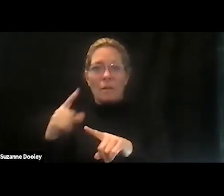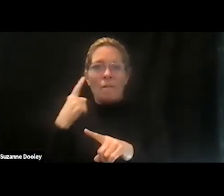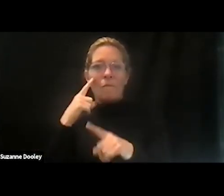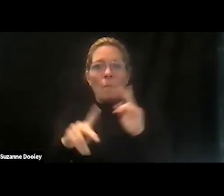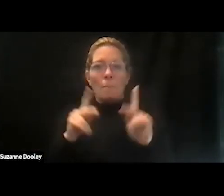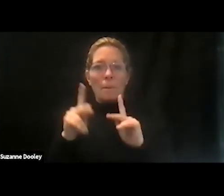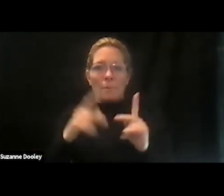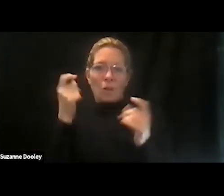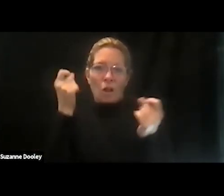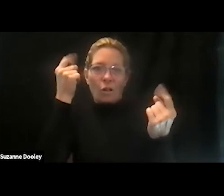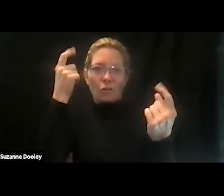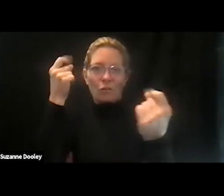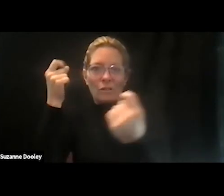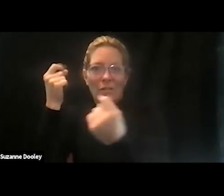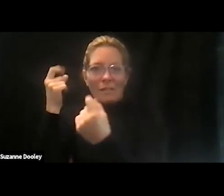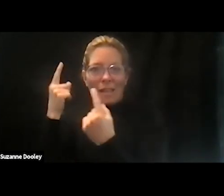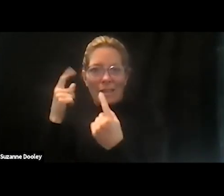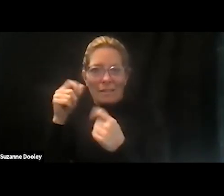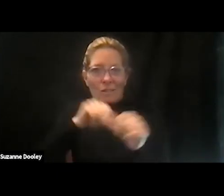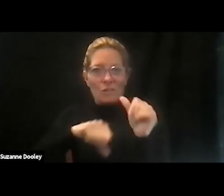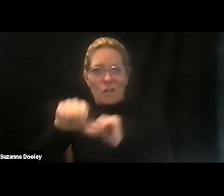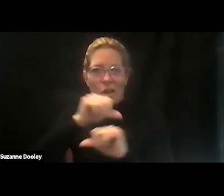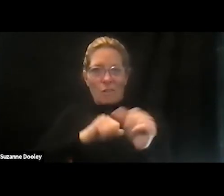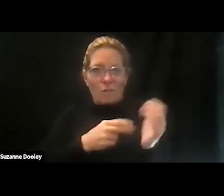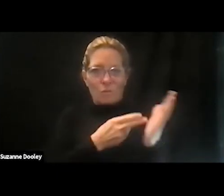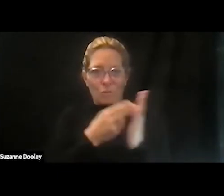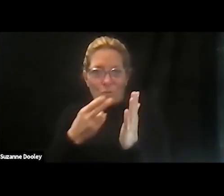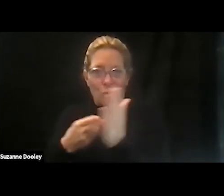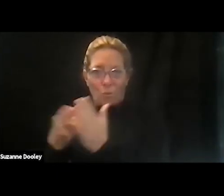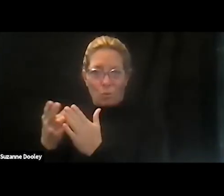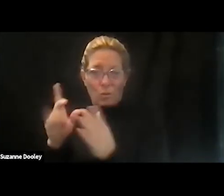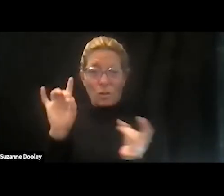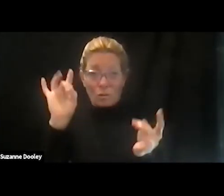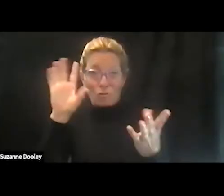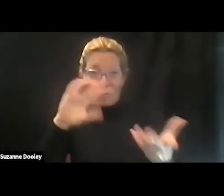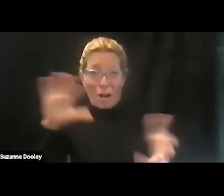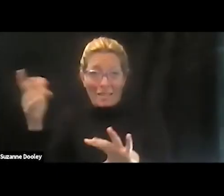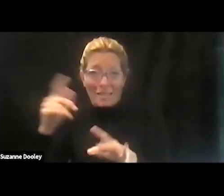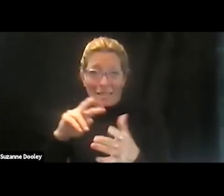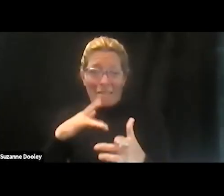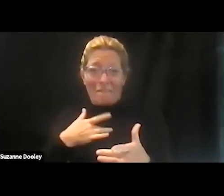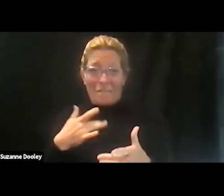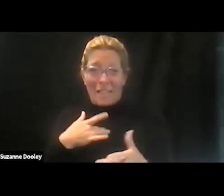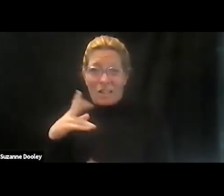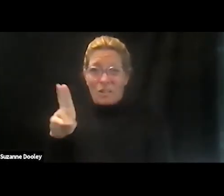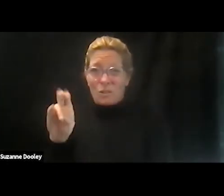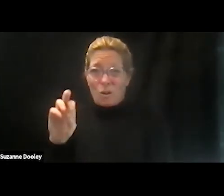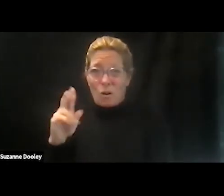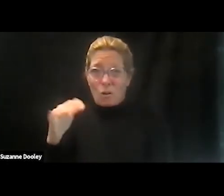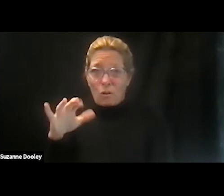truths, because this crisis does feel urgent. And I also understand